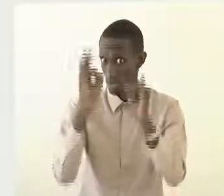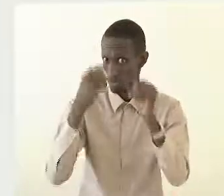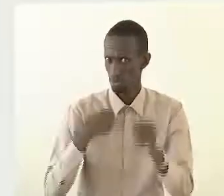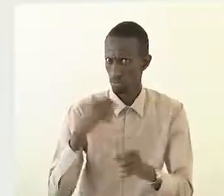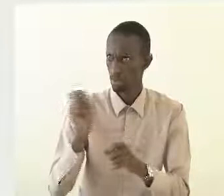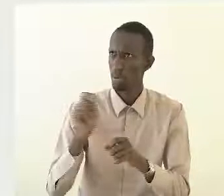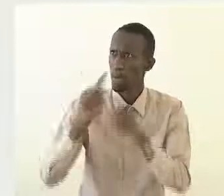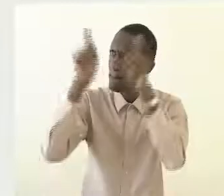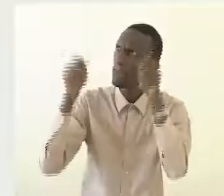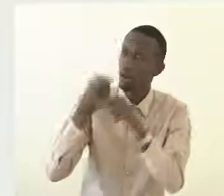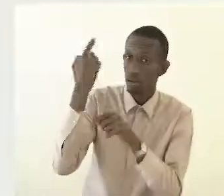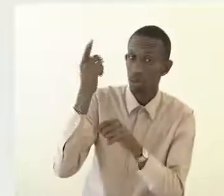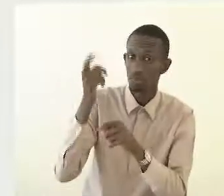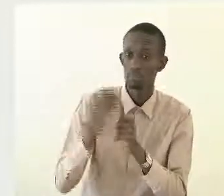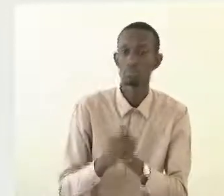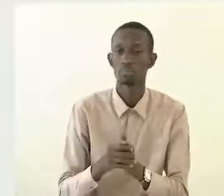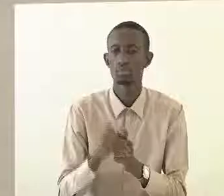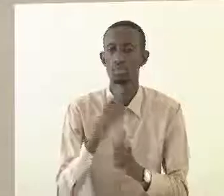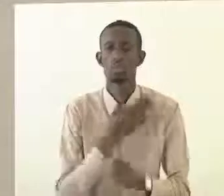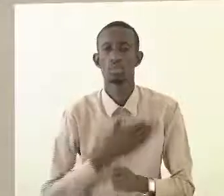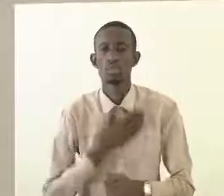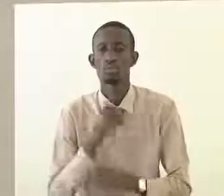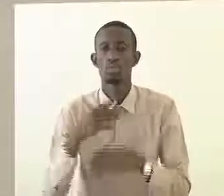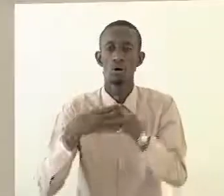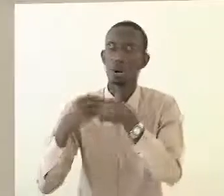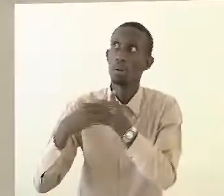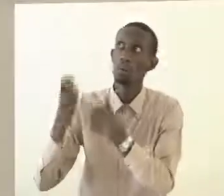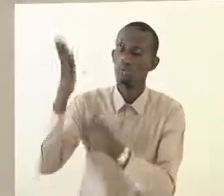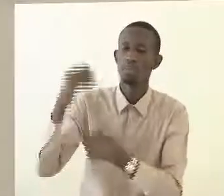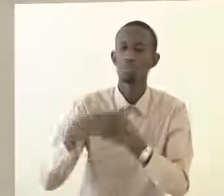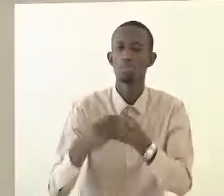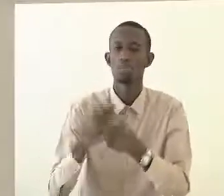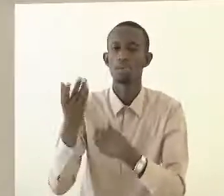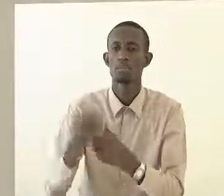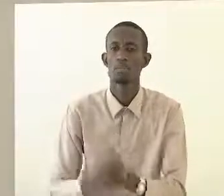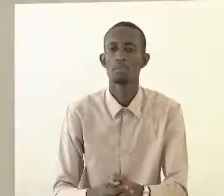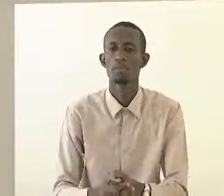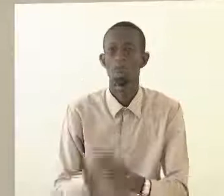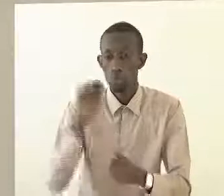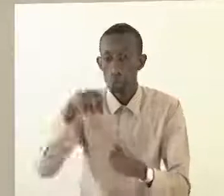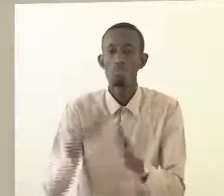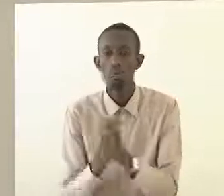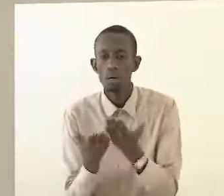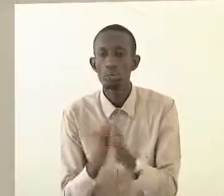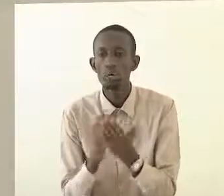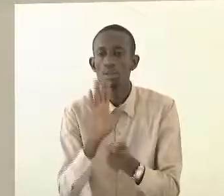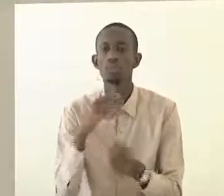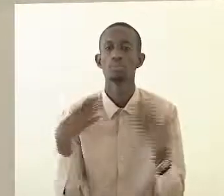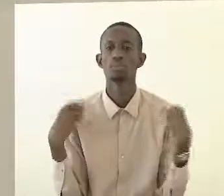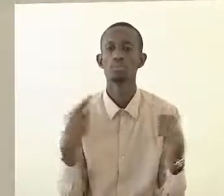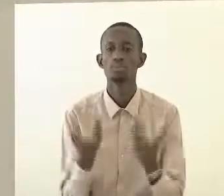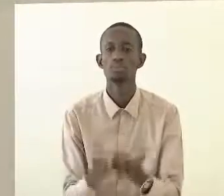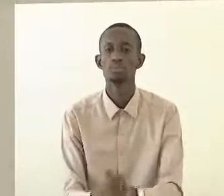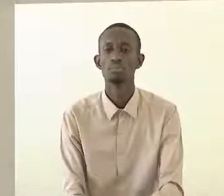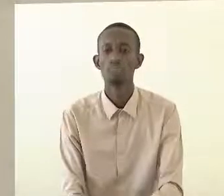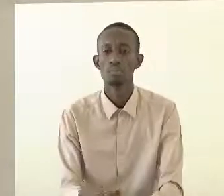please, you can copy down these ones in your record book for reference.